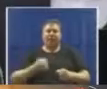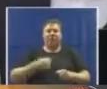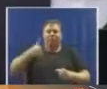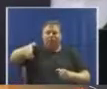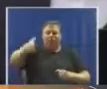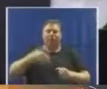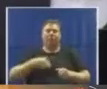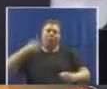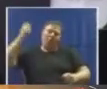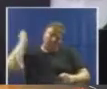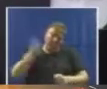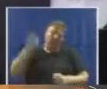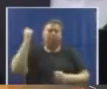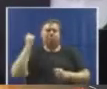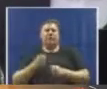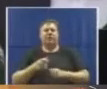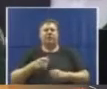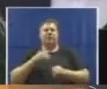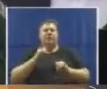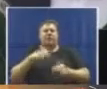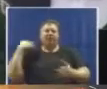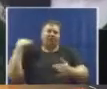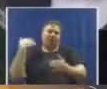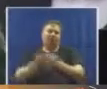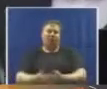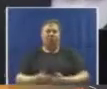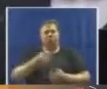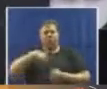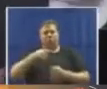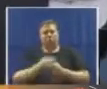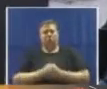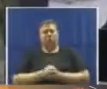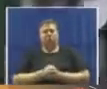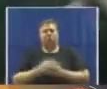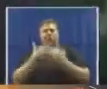bludgeoned to death. That is how far we have come. Thank you, Chair. Thank you, Honourable Member.